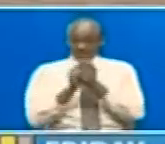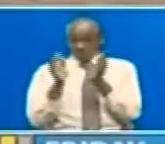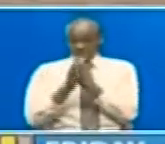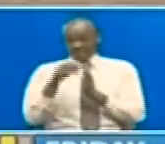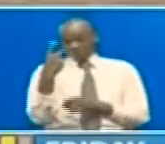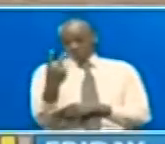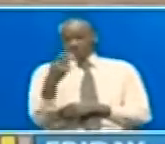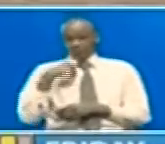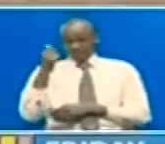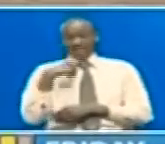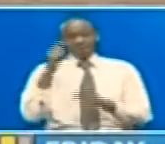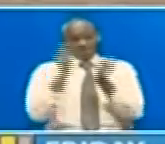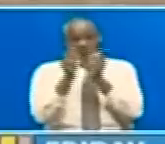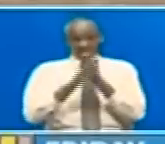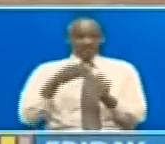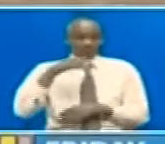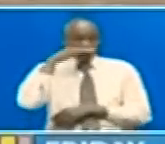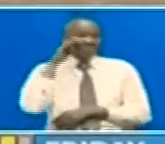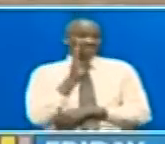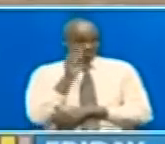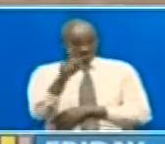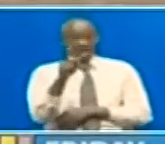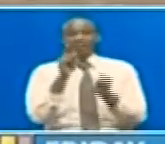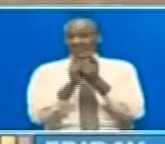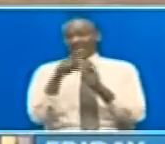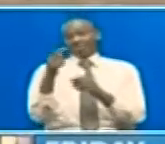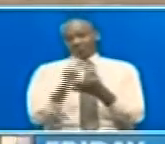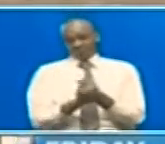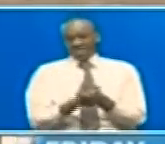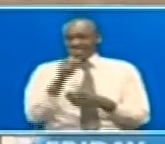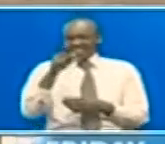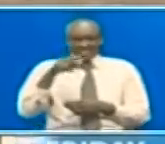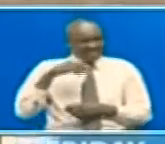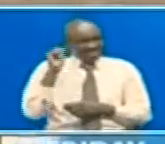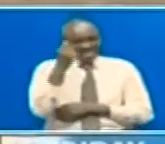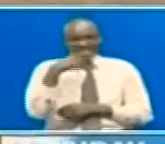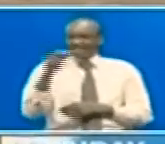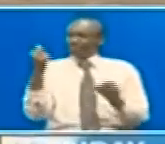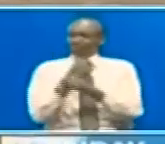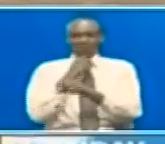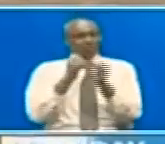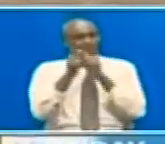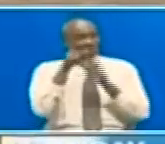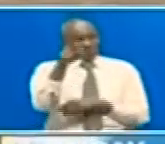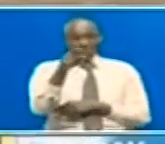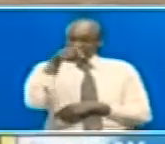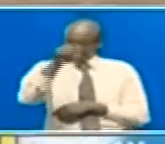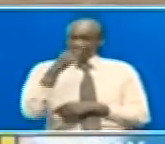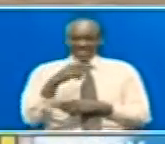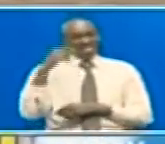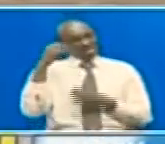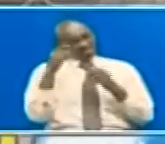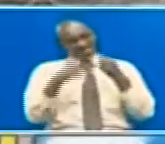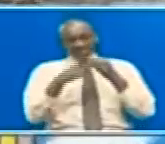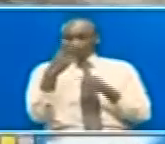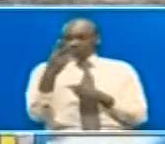Nicolas Ranibel from Belgium, with their eyes trained on the finals. The homeboys could not, however, match the Belgium-based pair as they lost the first set